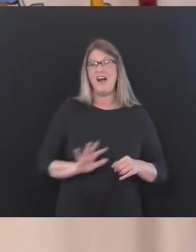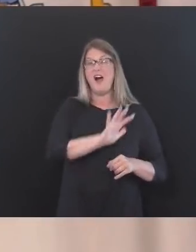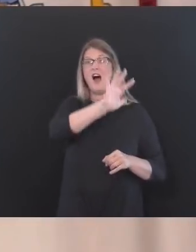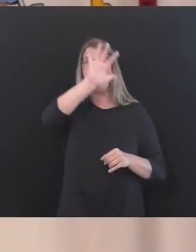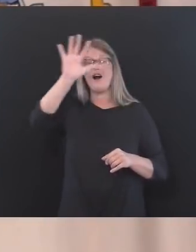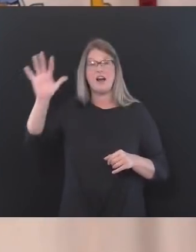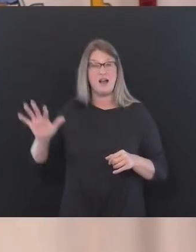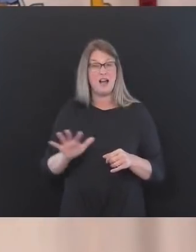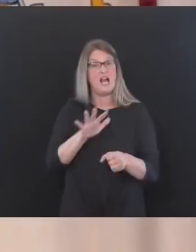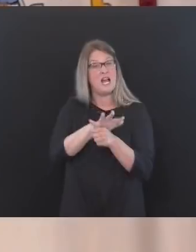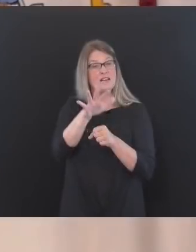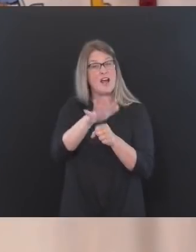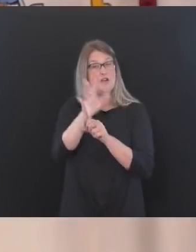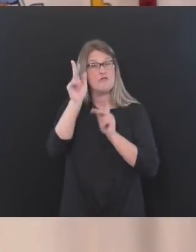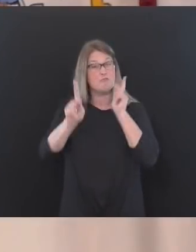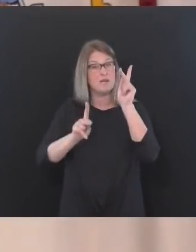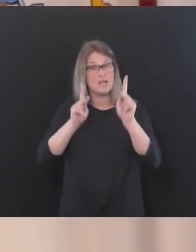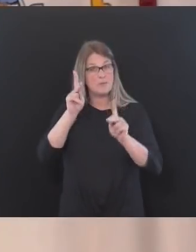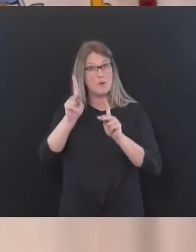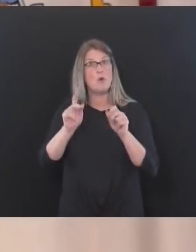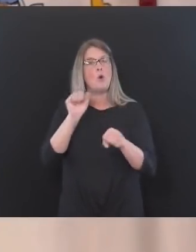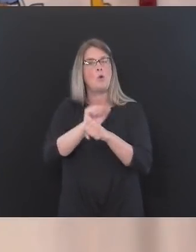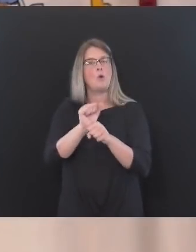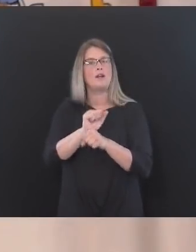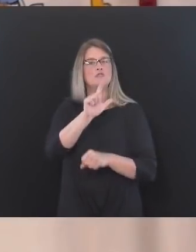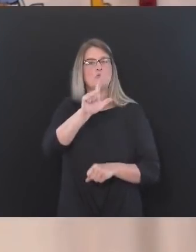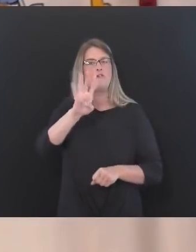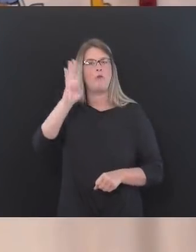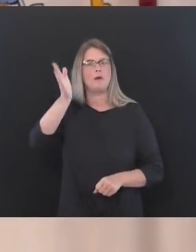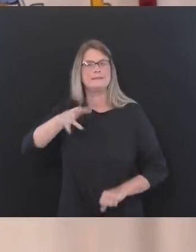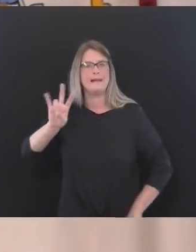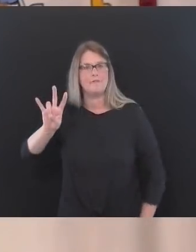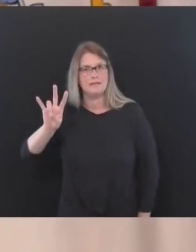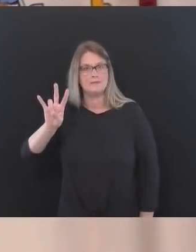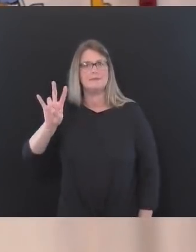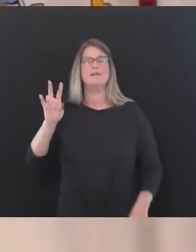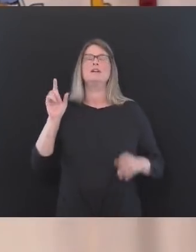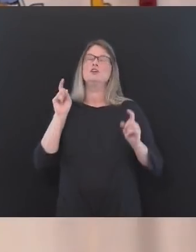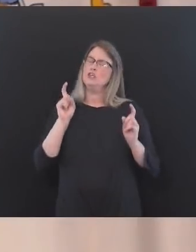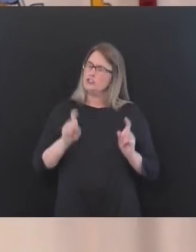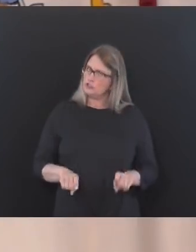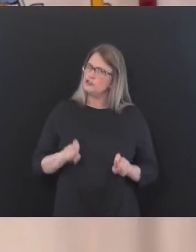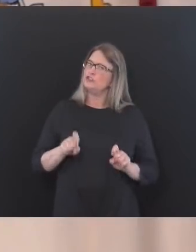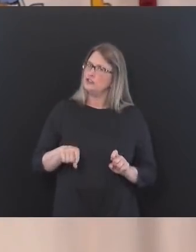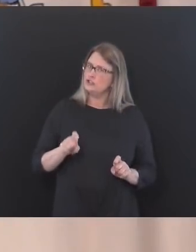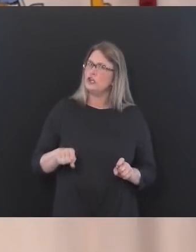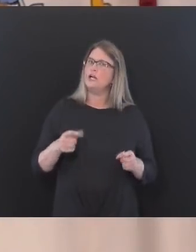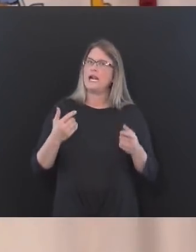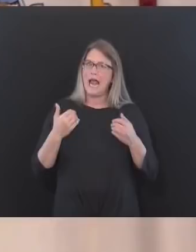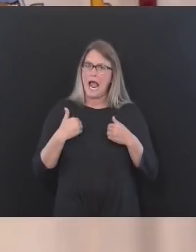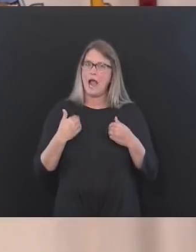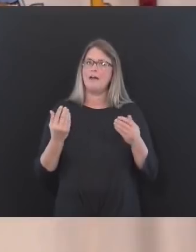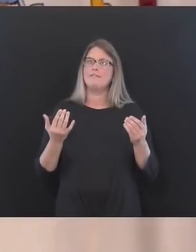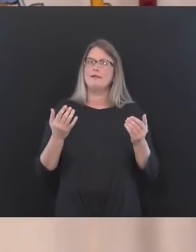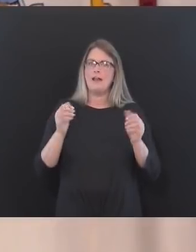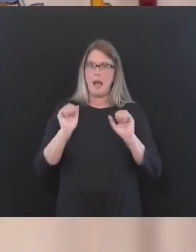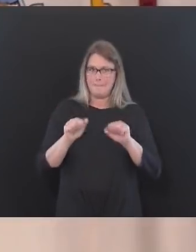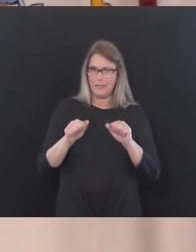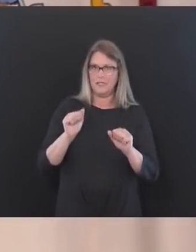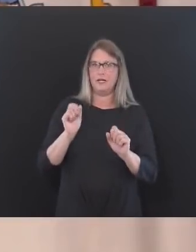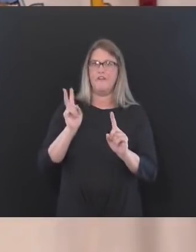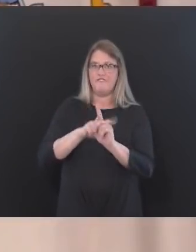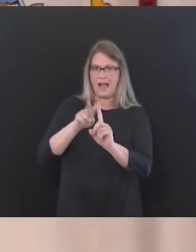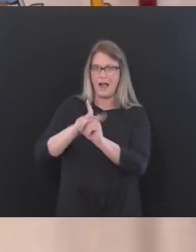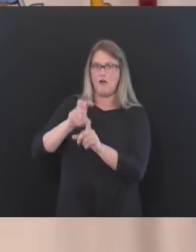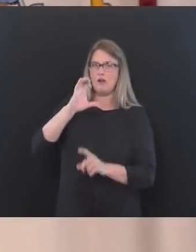operating capability of going 24/7. So we should get these claims taken care of and the